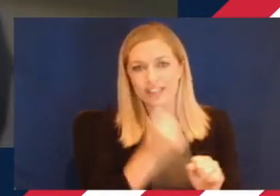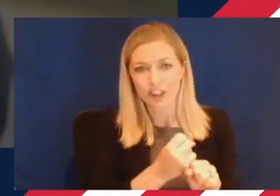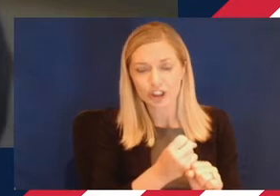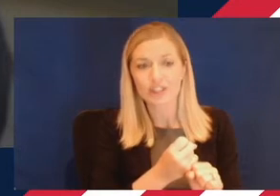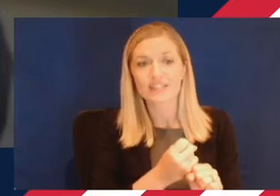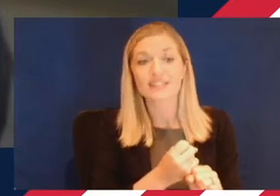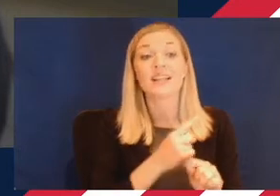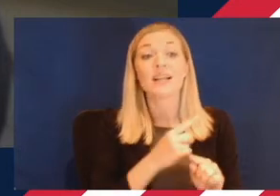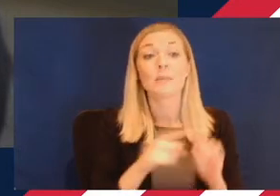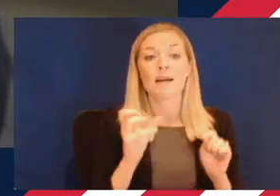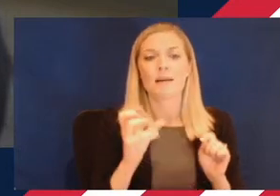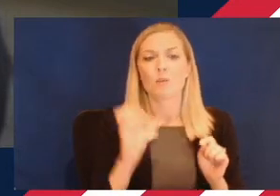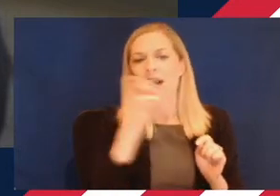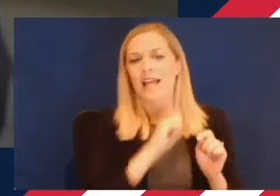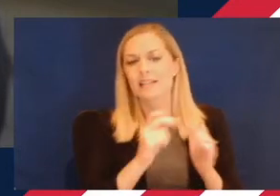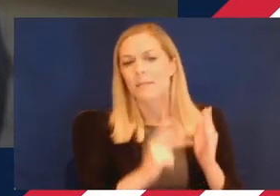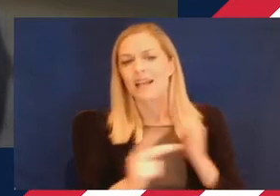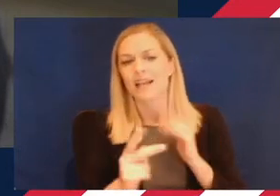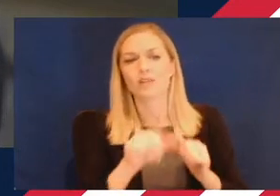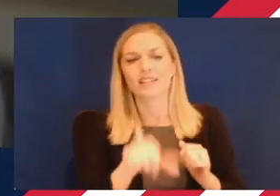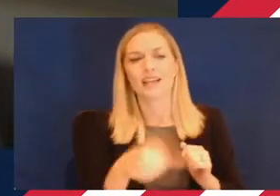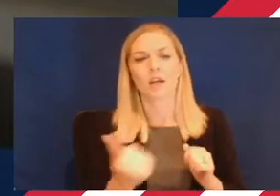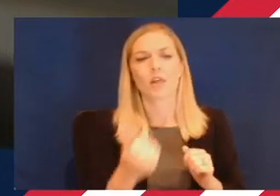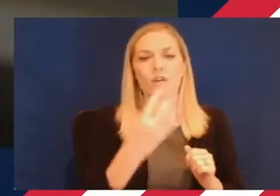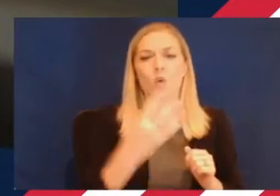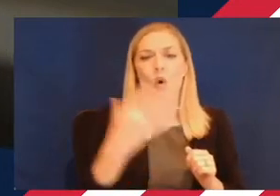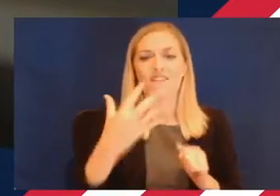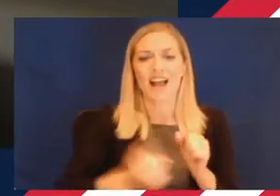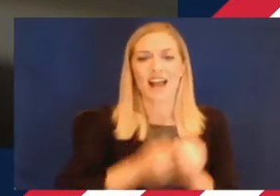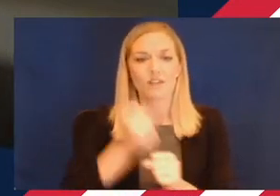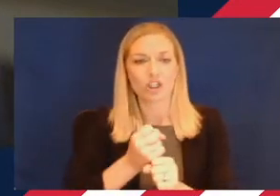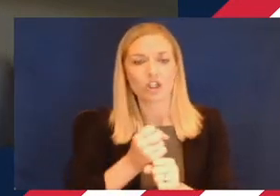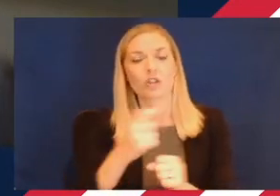4 to 5 years to get back to the pre-recession job levels and GDP.